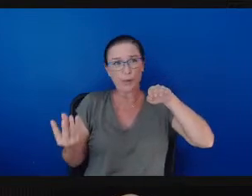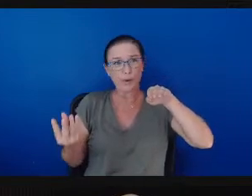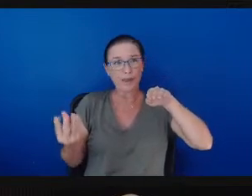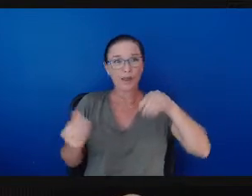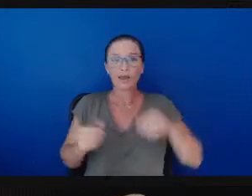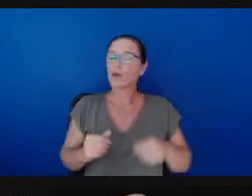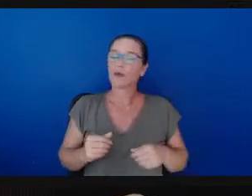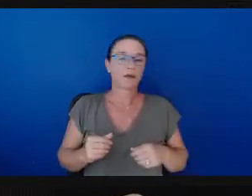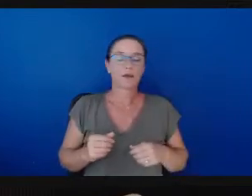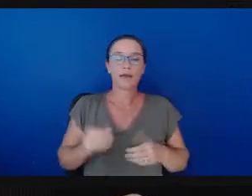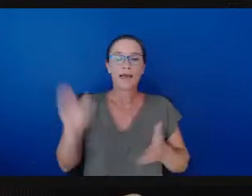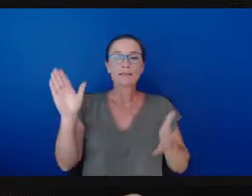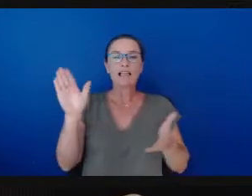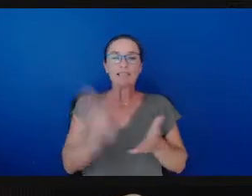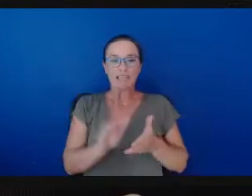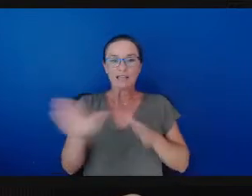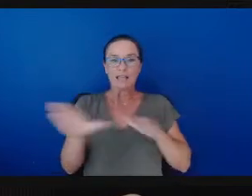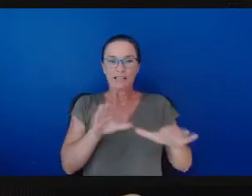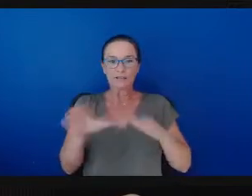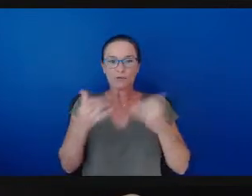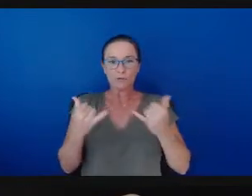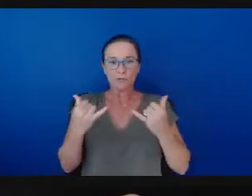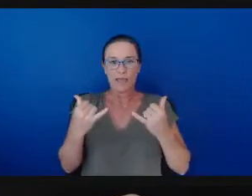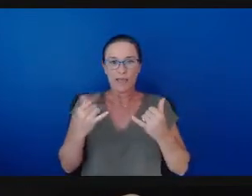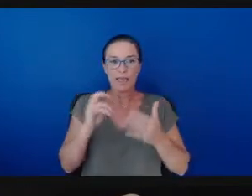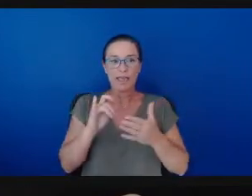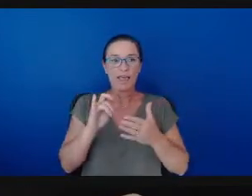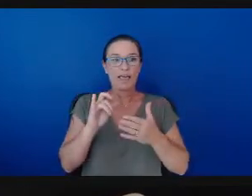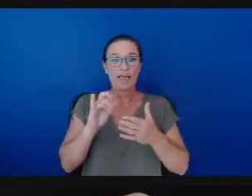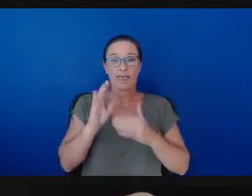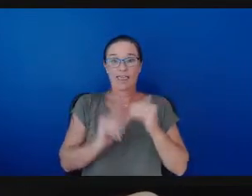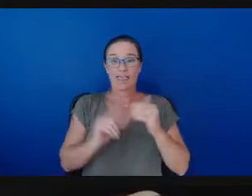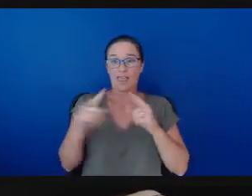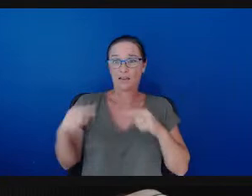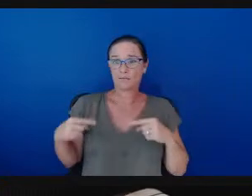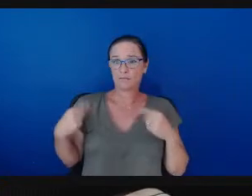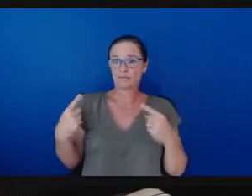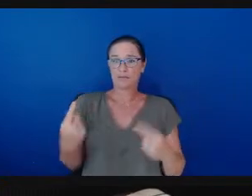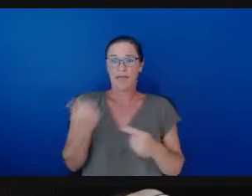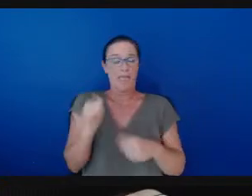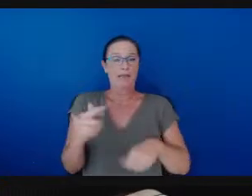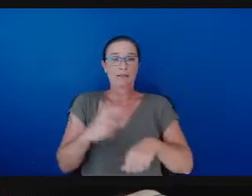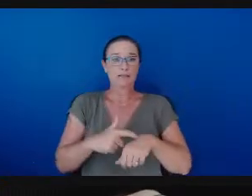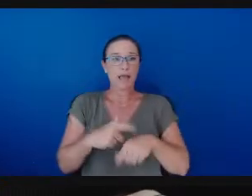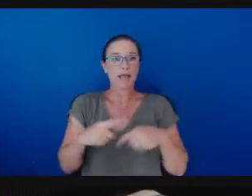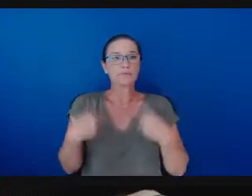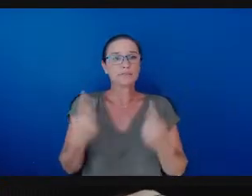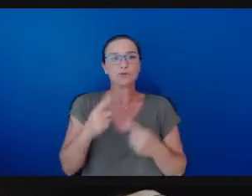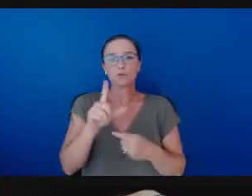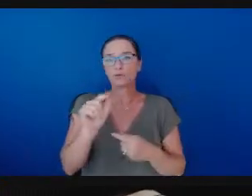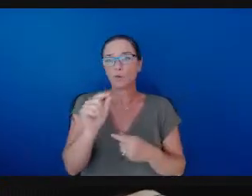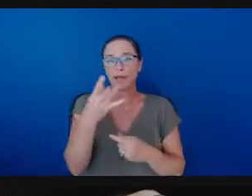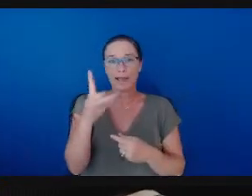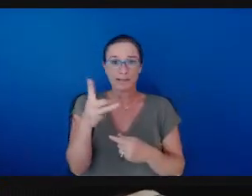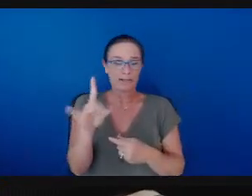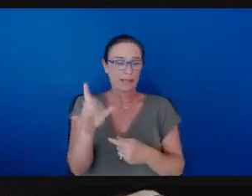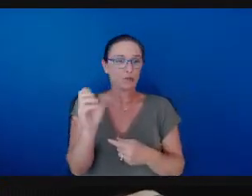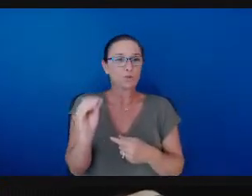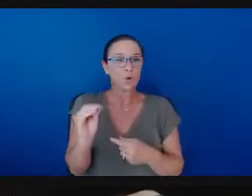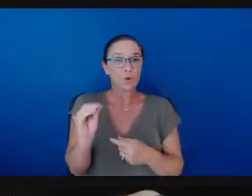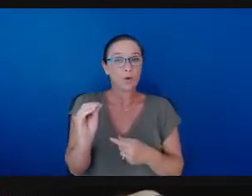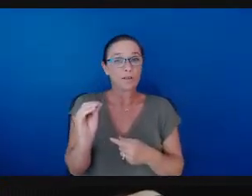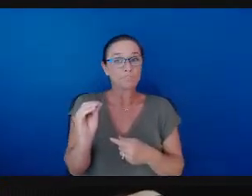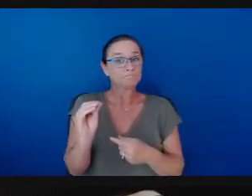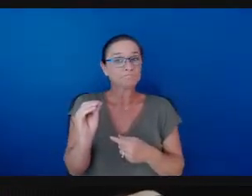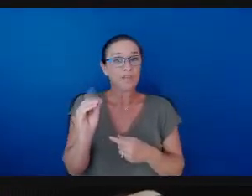today than it has been at any previous point since the 2018 eruption. So signs look promising that it will still be some